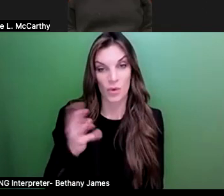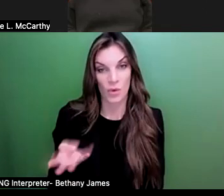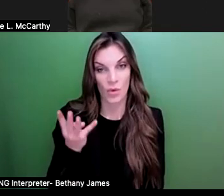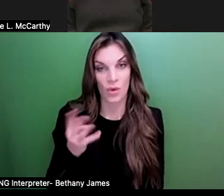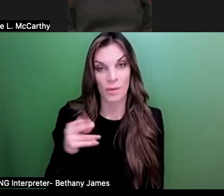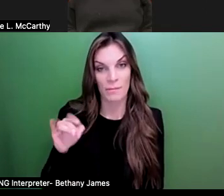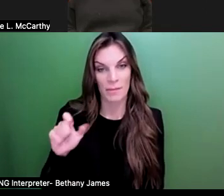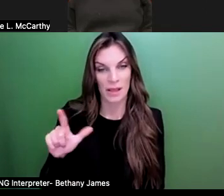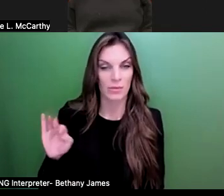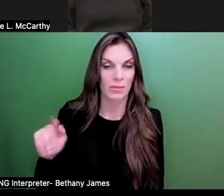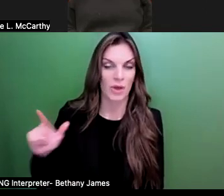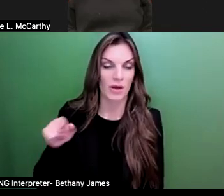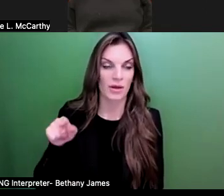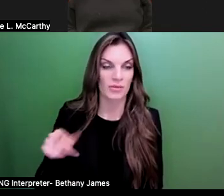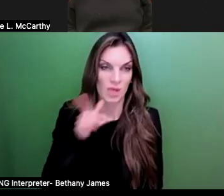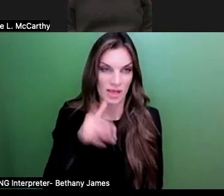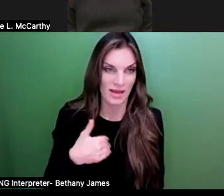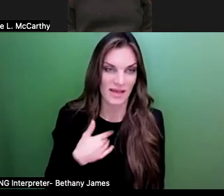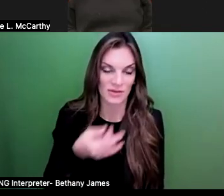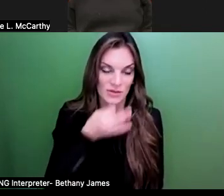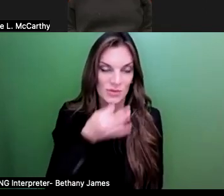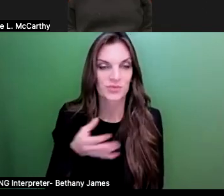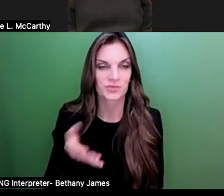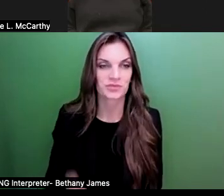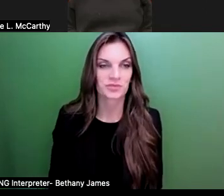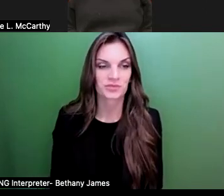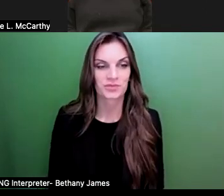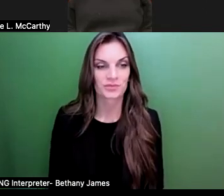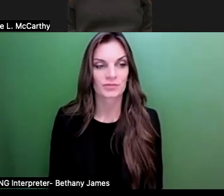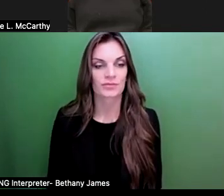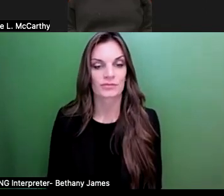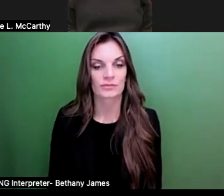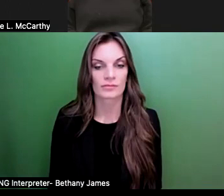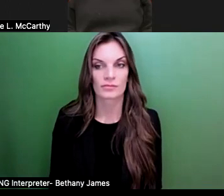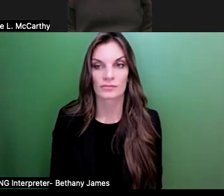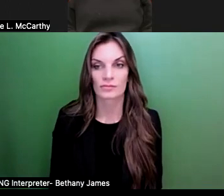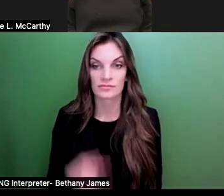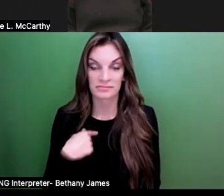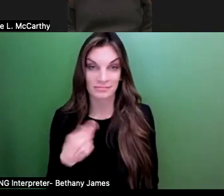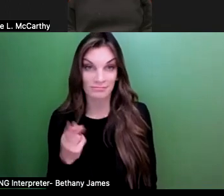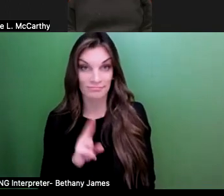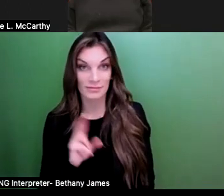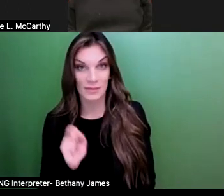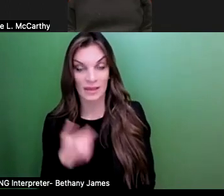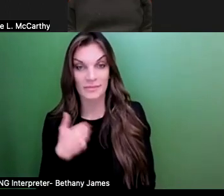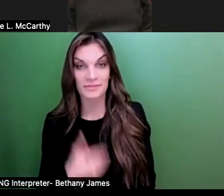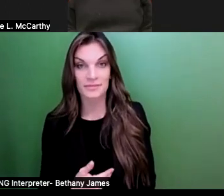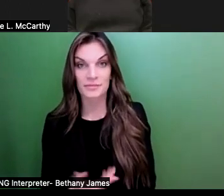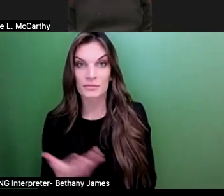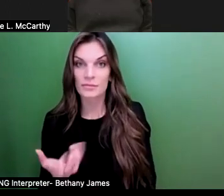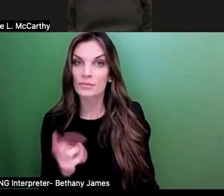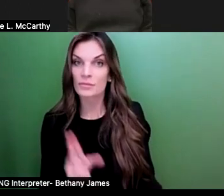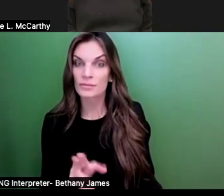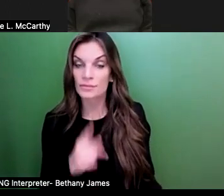Lagana Field, so we'll have plenty of pickleball in the near future. May I take a rebuttal, please? You'd like to, I'm